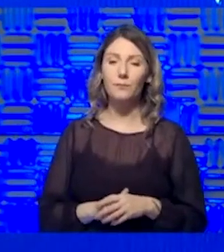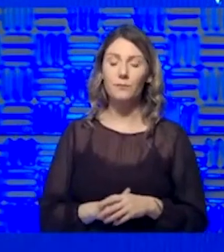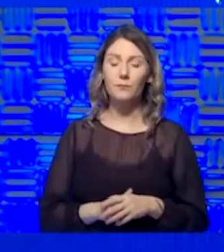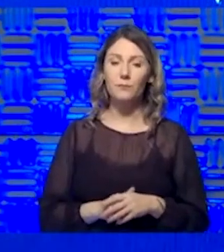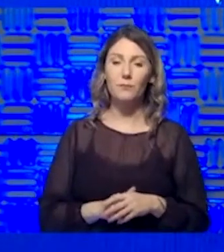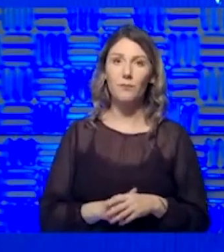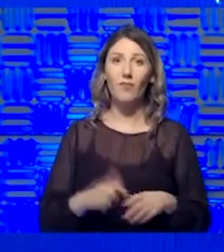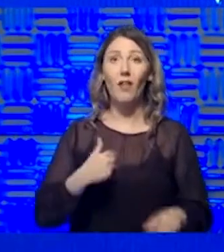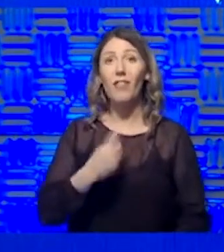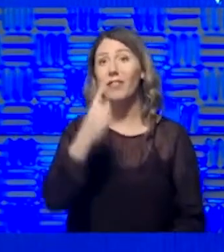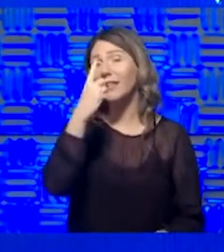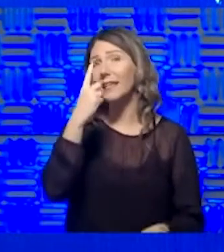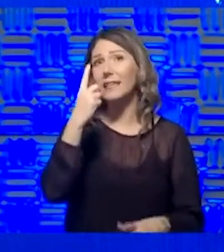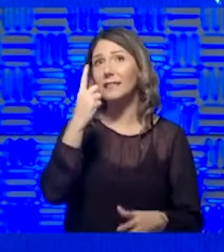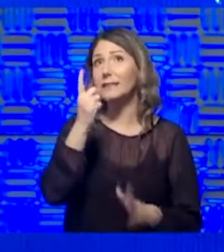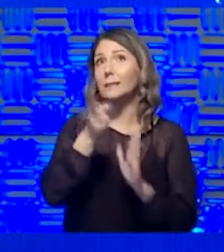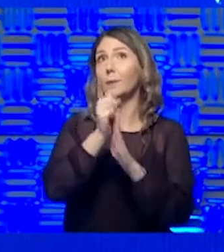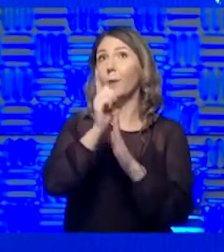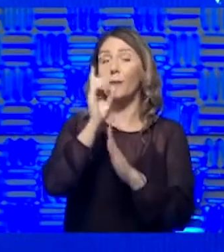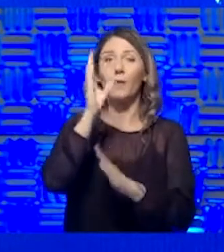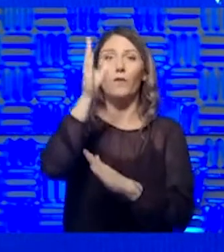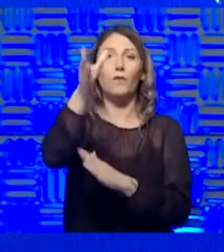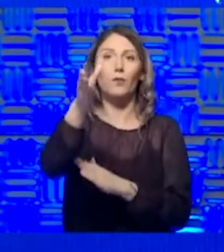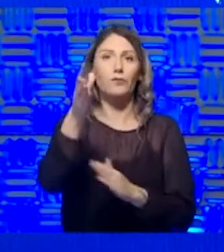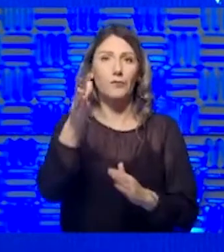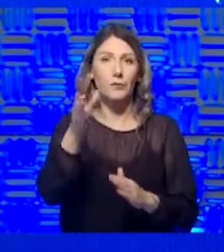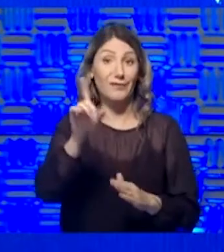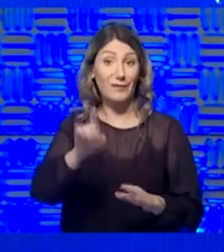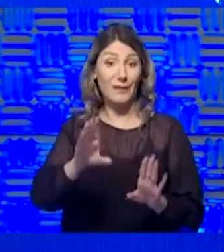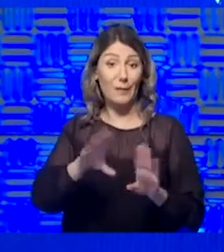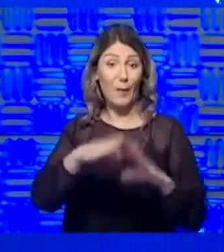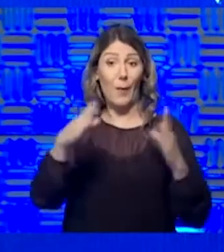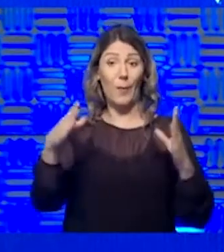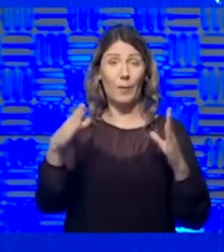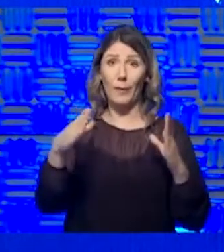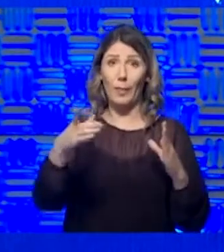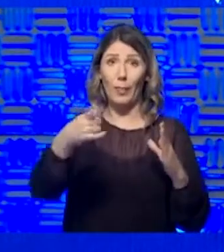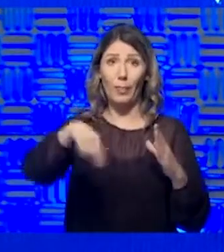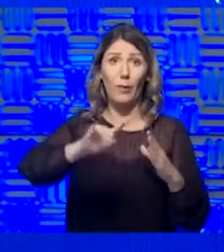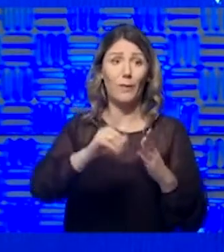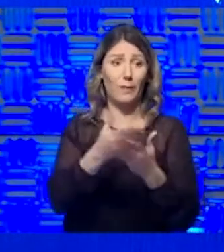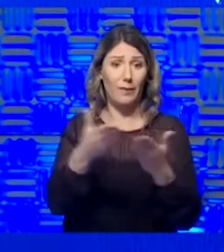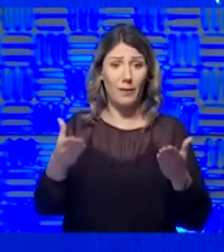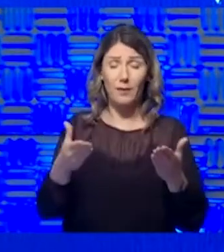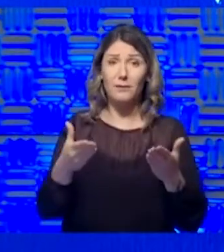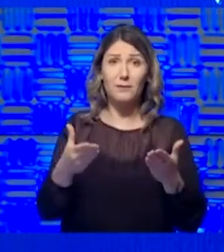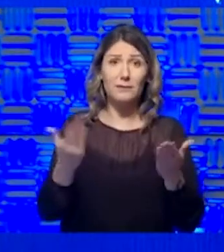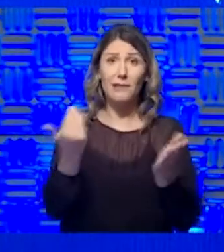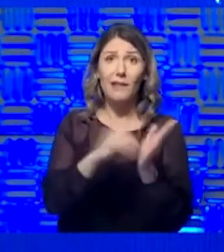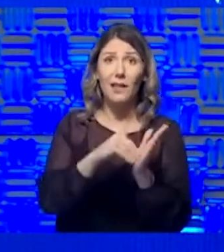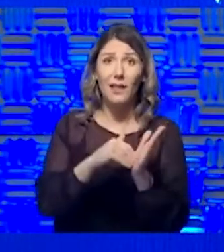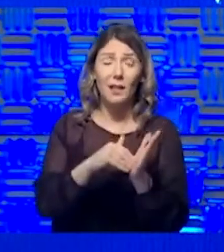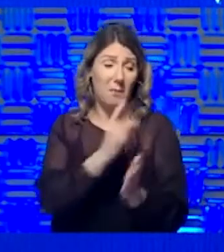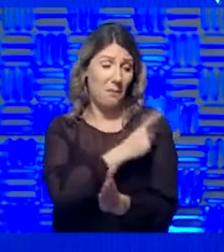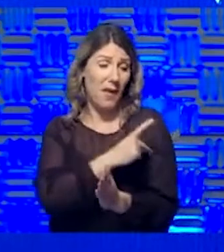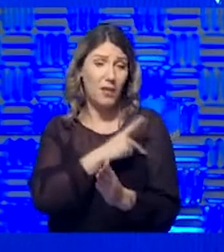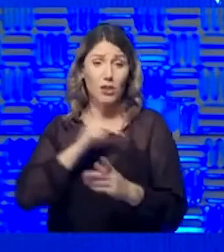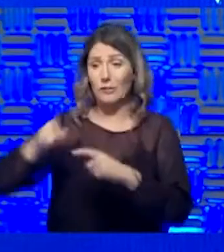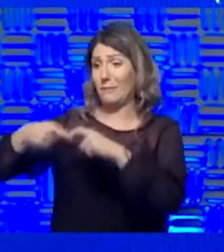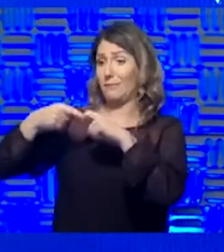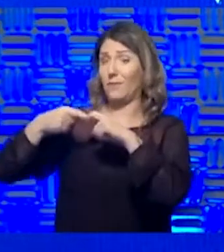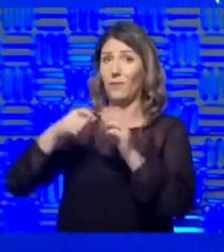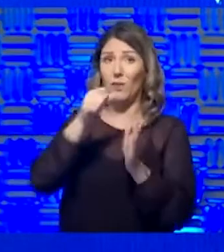I think at some point in the future, we're going to have to open those things back up because there are patients who are delaying surgeries. They're not emergency